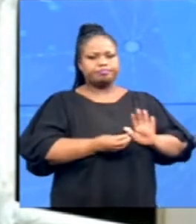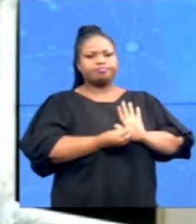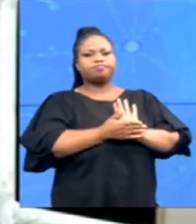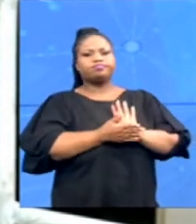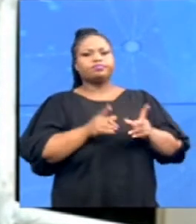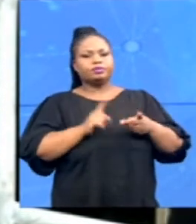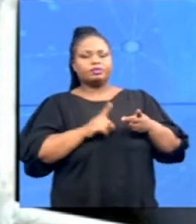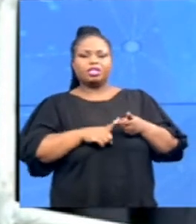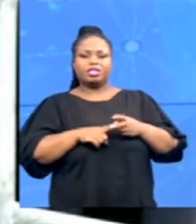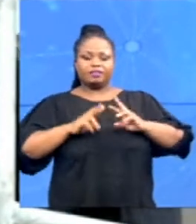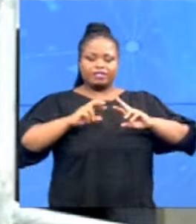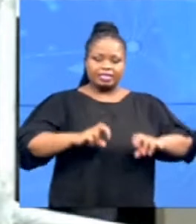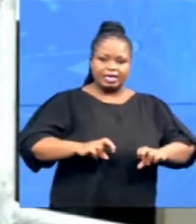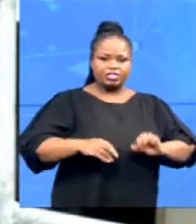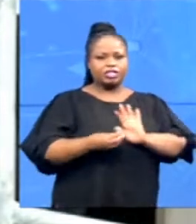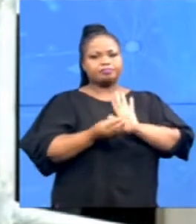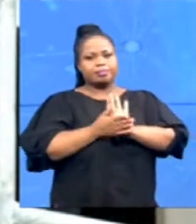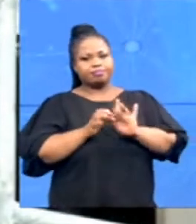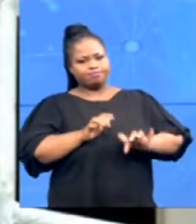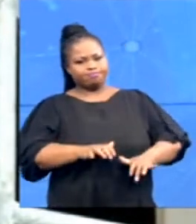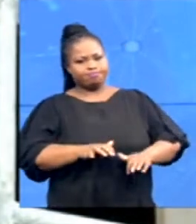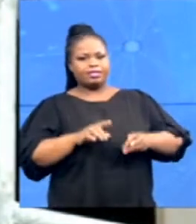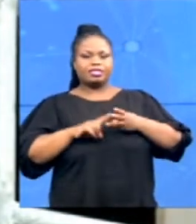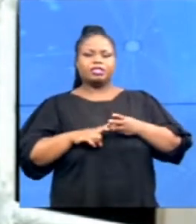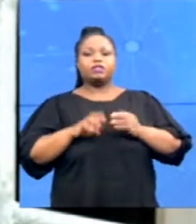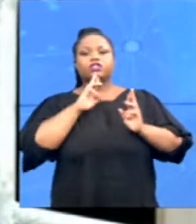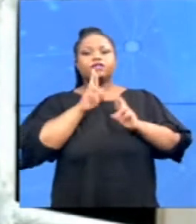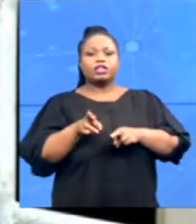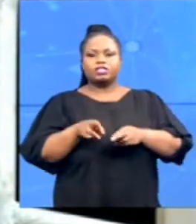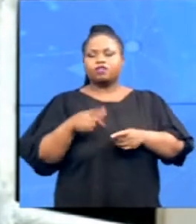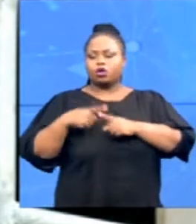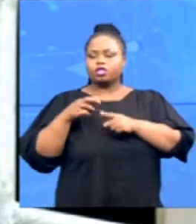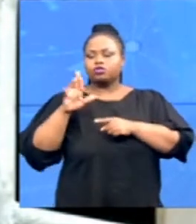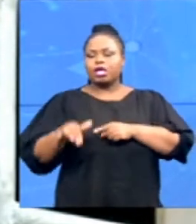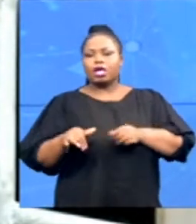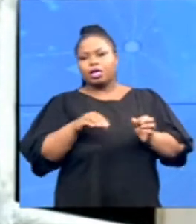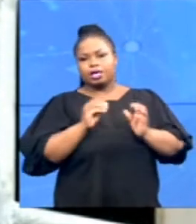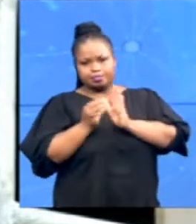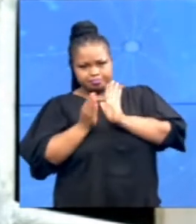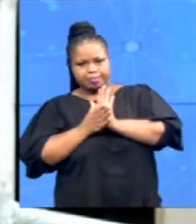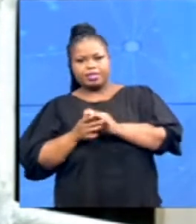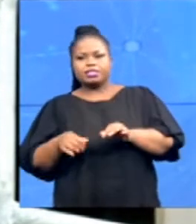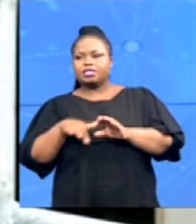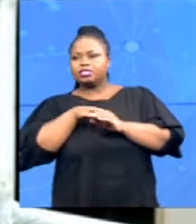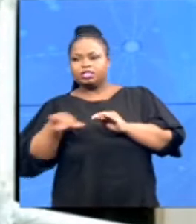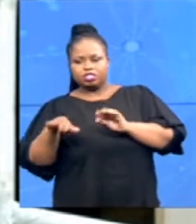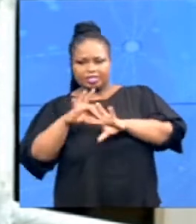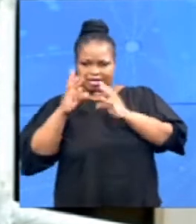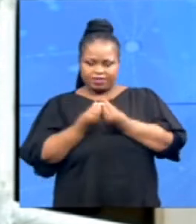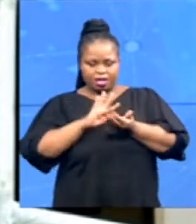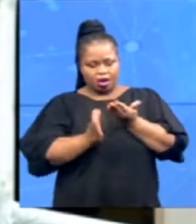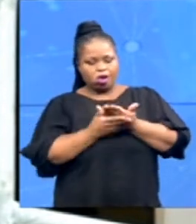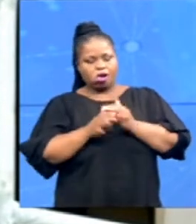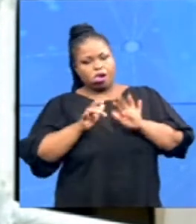And then also we can do referrals for x-rays. We can have a discharge note that goes with the patient or be emailed to a patient. So that's